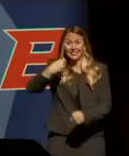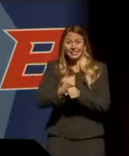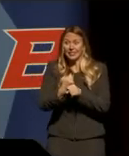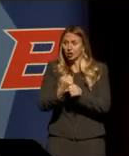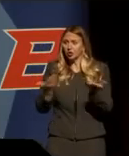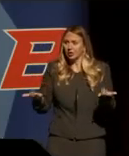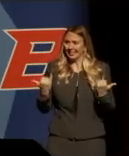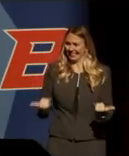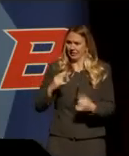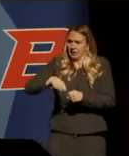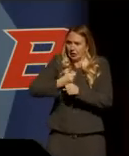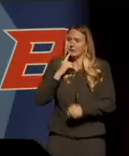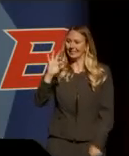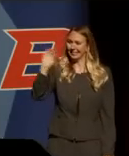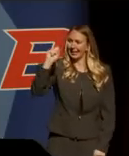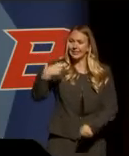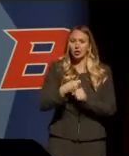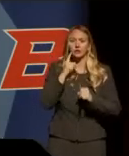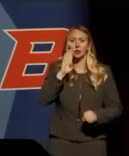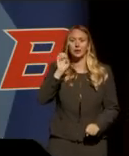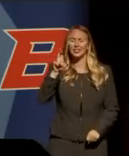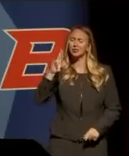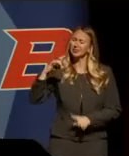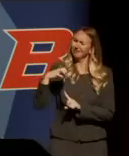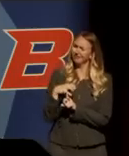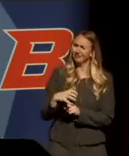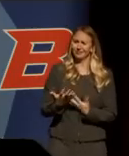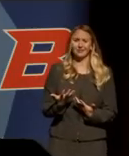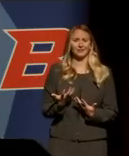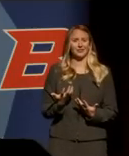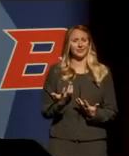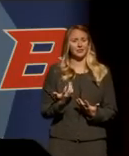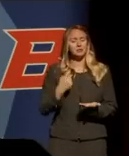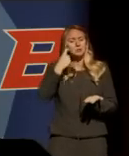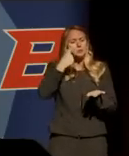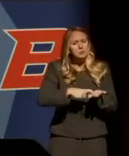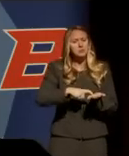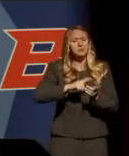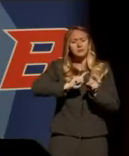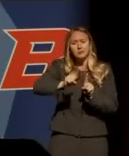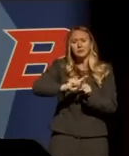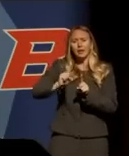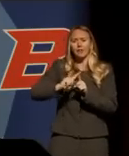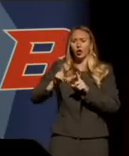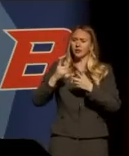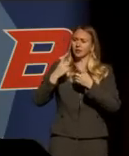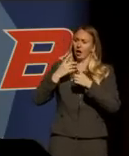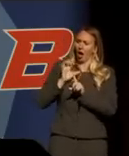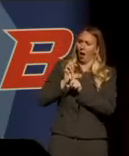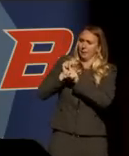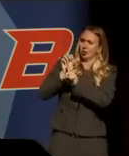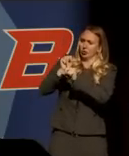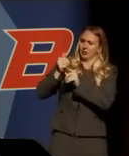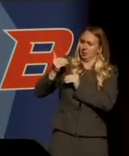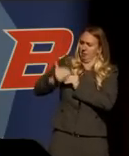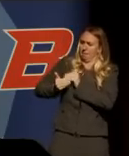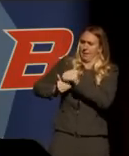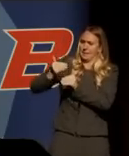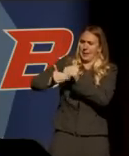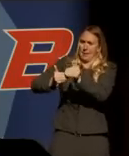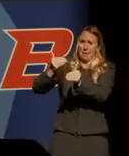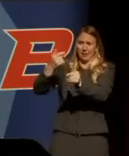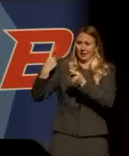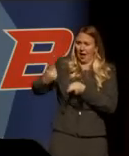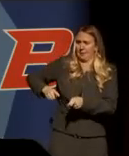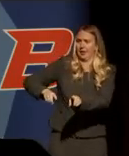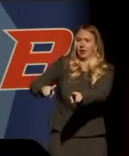That's incredible. We're seeing all of these milestones happening that are showing the impact